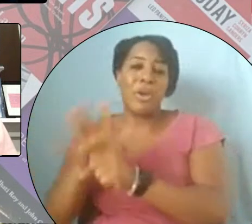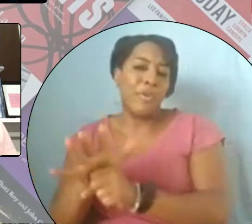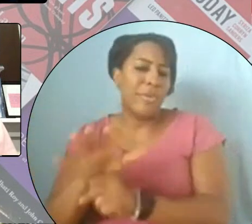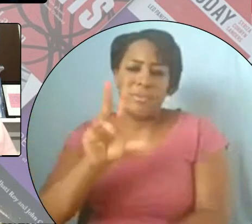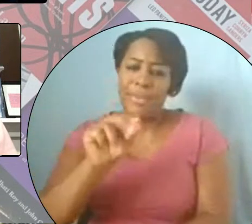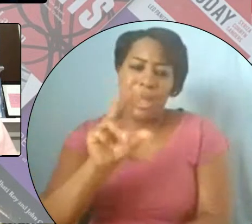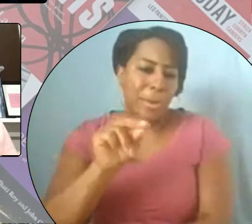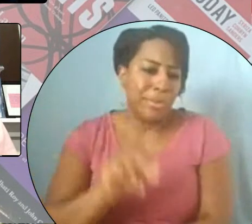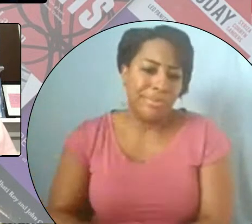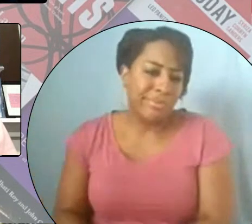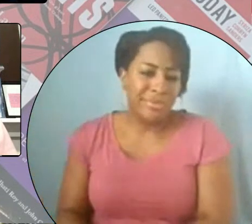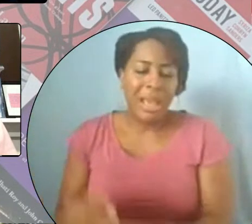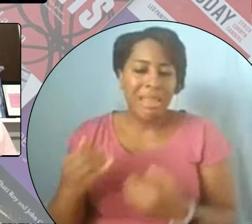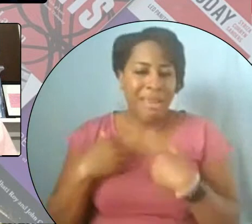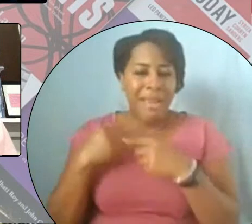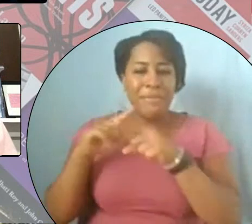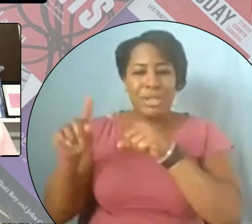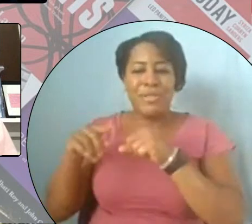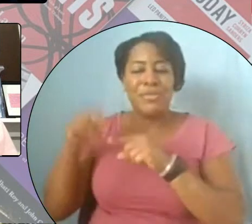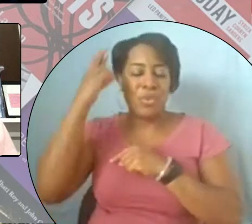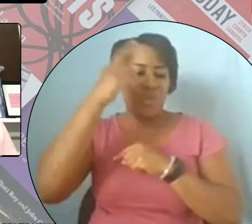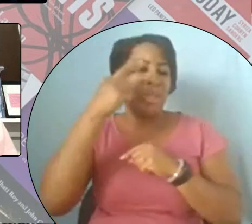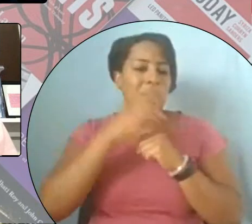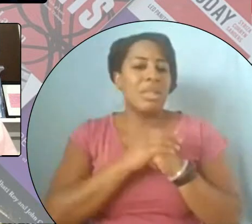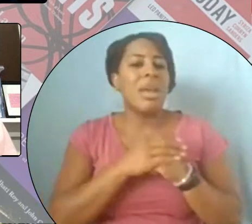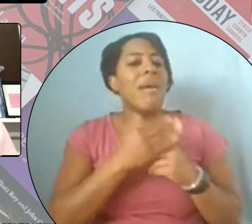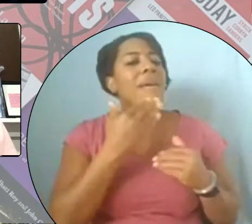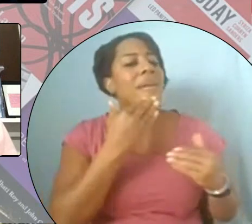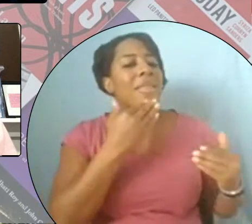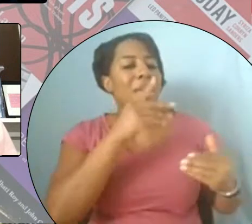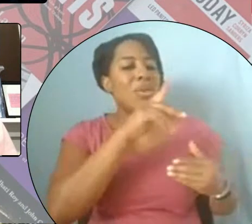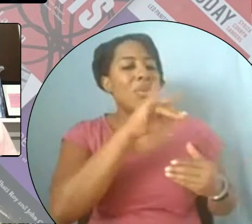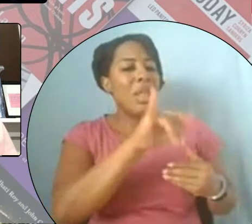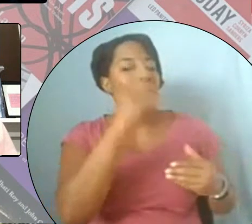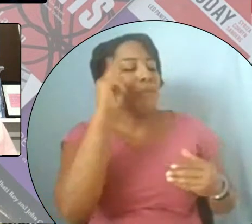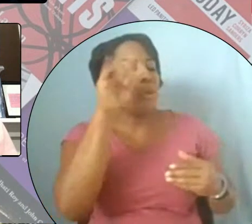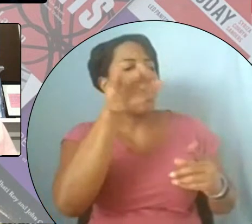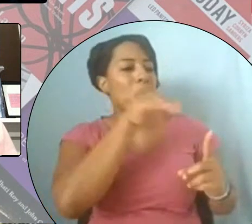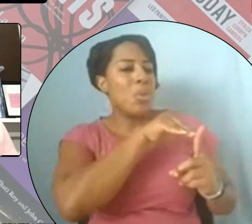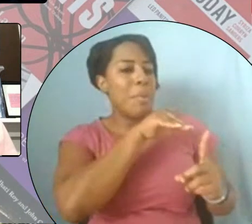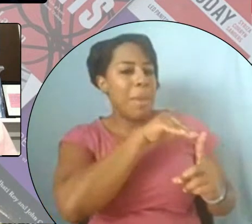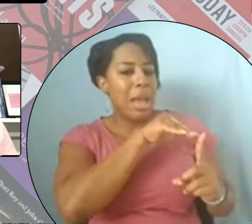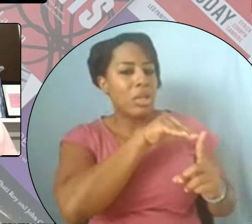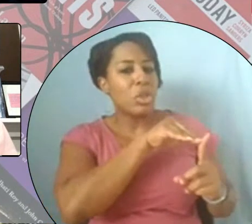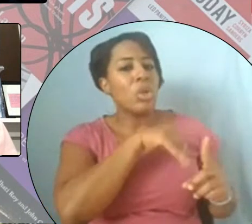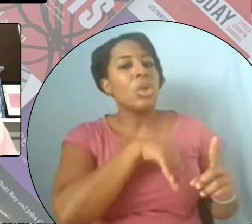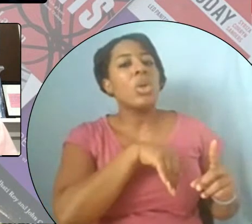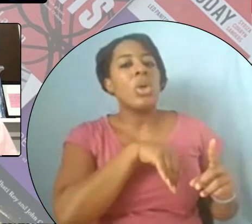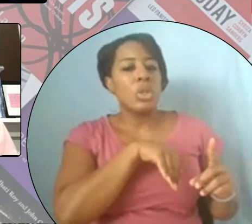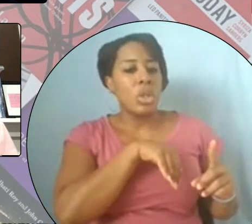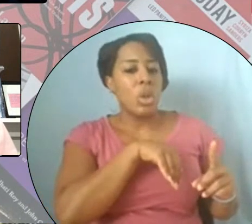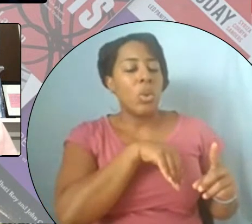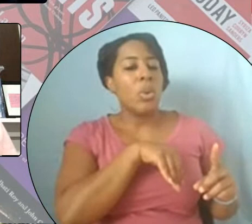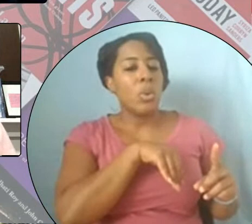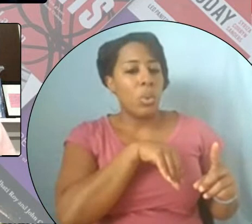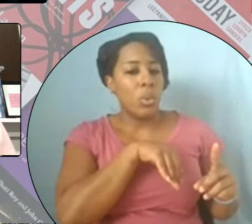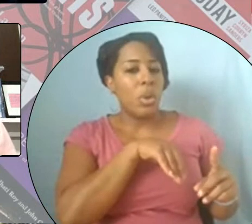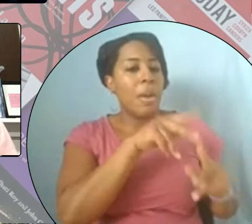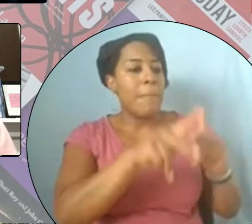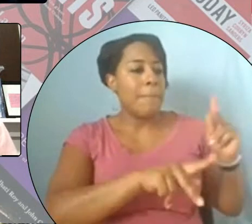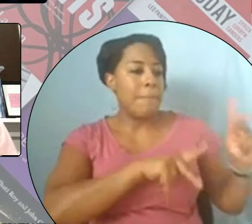Yeah, thank you, Kelly, for that reminder. And it's a reminder to all of us, and even those of us who've been calling to defund the